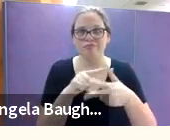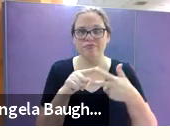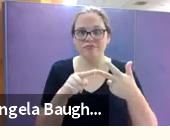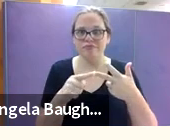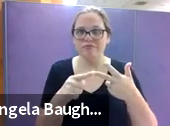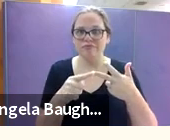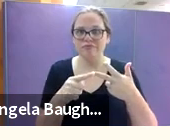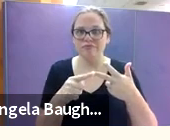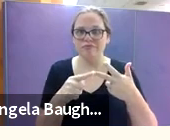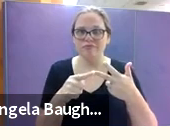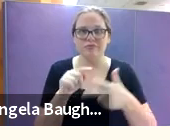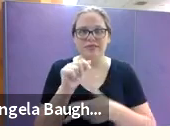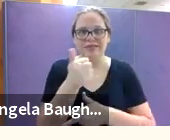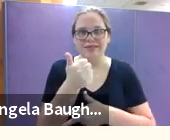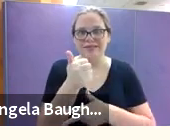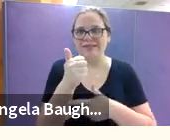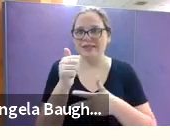at 10,000 apiece.